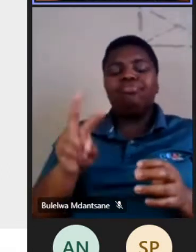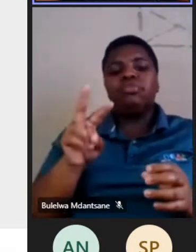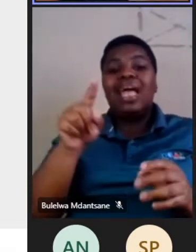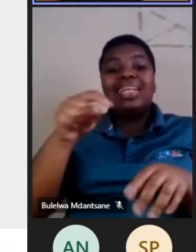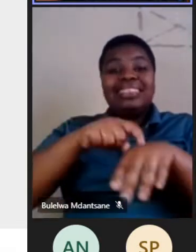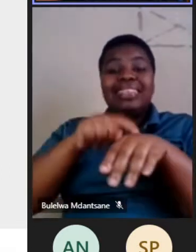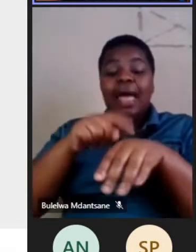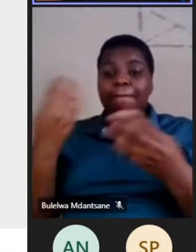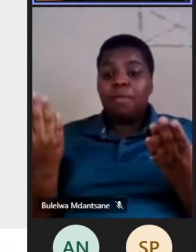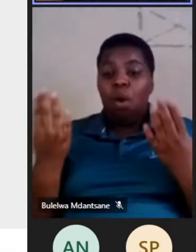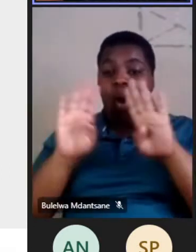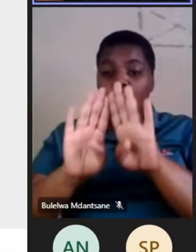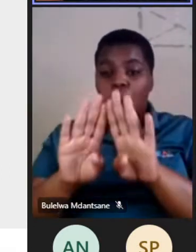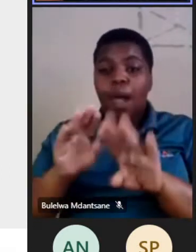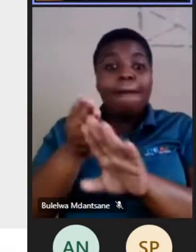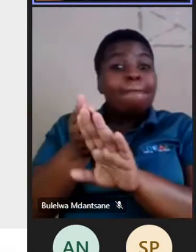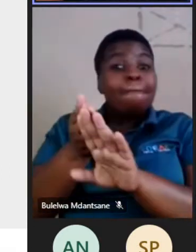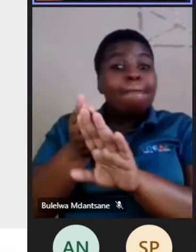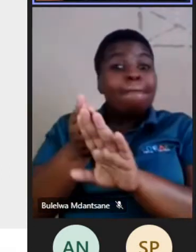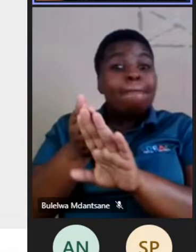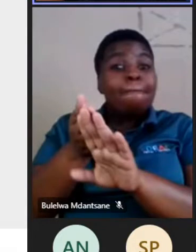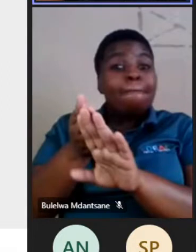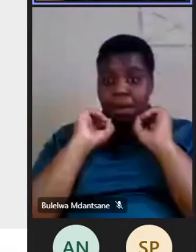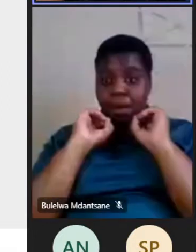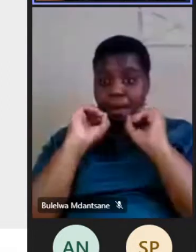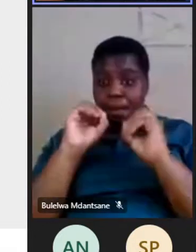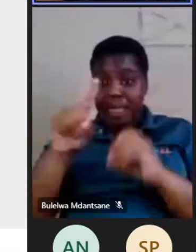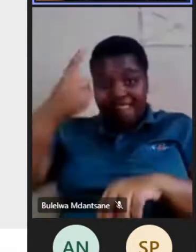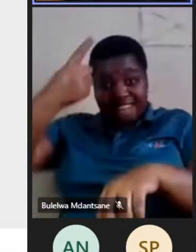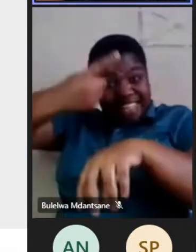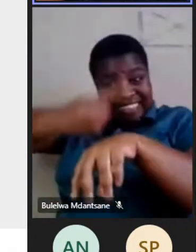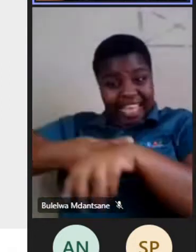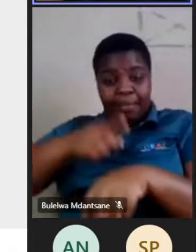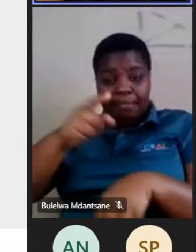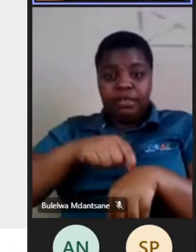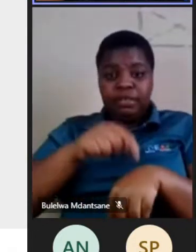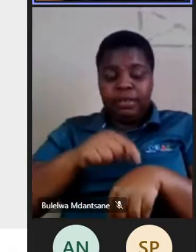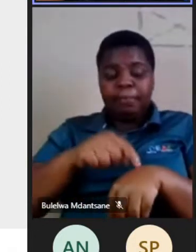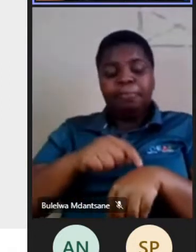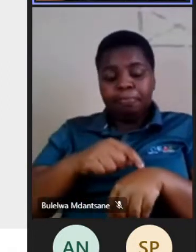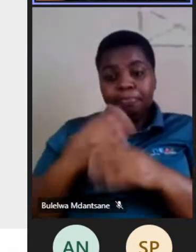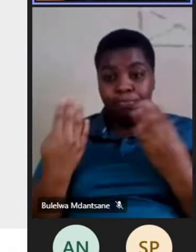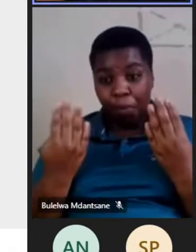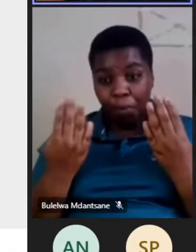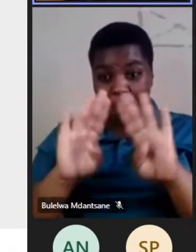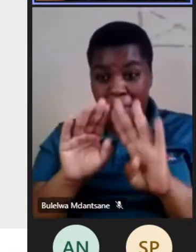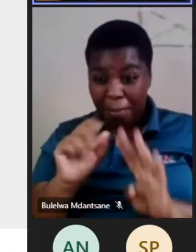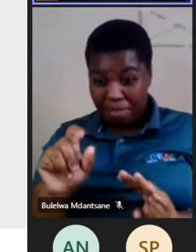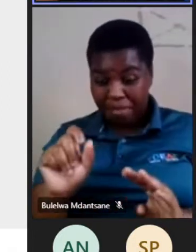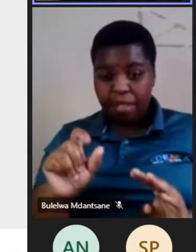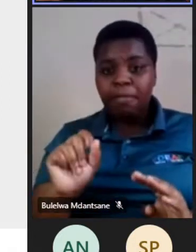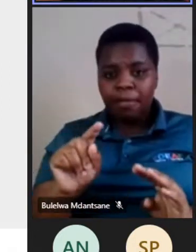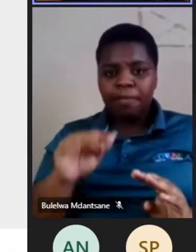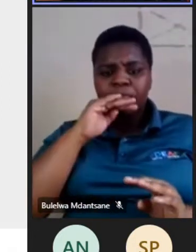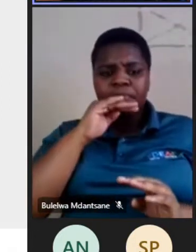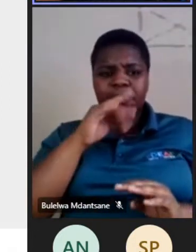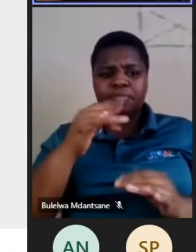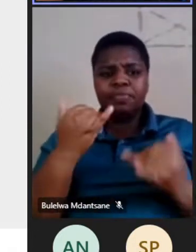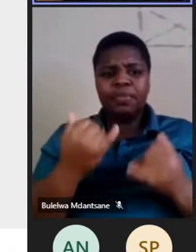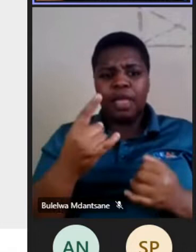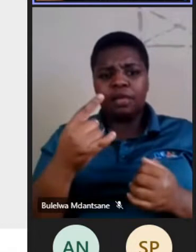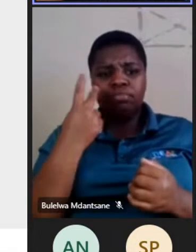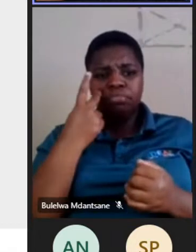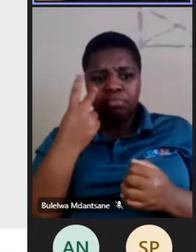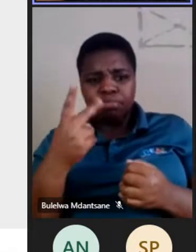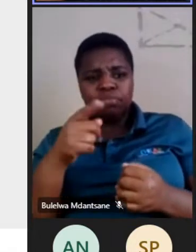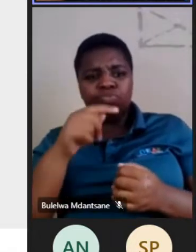they didn't have any before. When they reflected during the lockdown, they did have days when they lacked food. And that was bigger for the group of